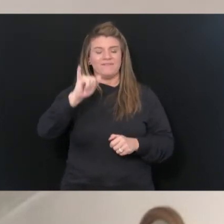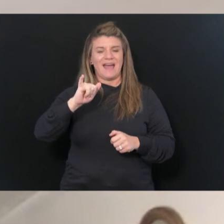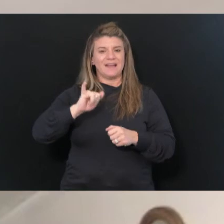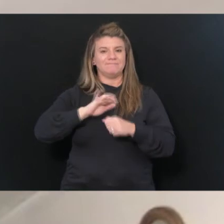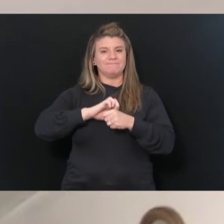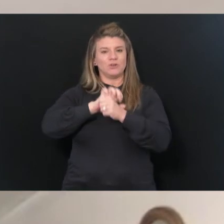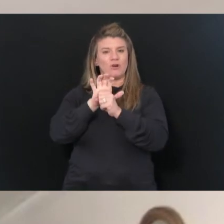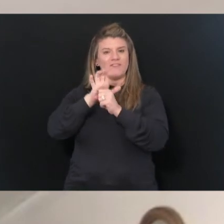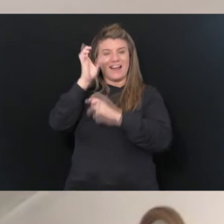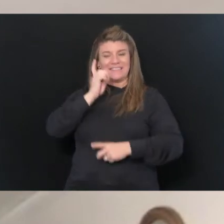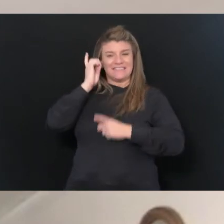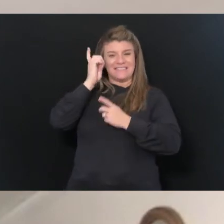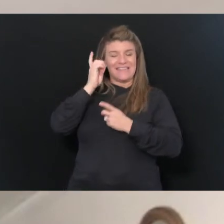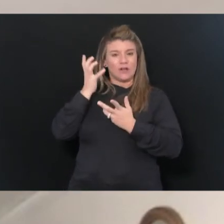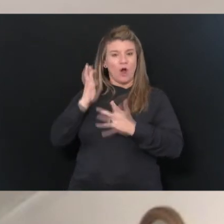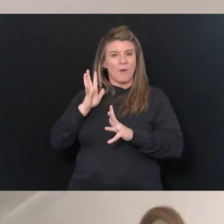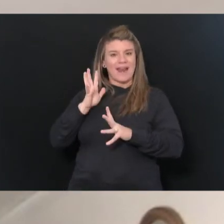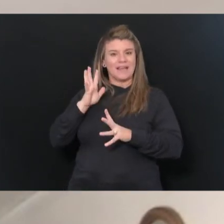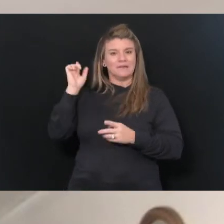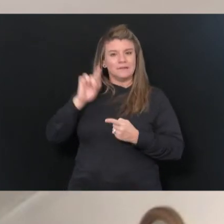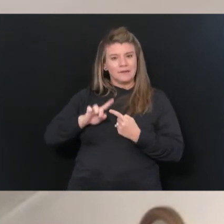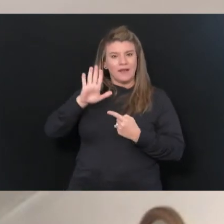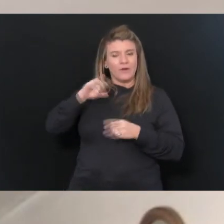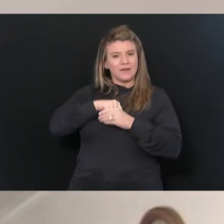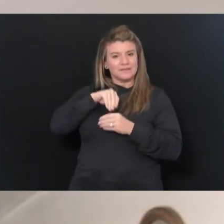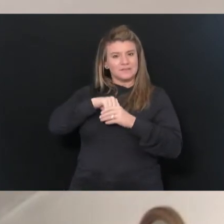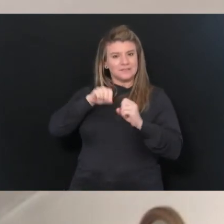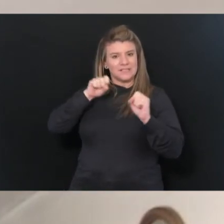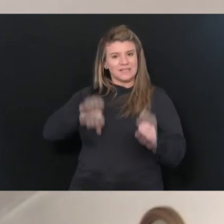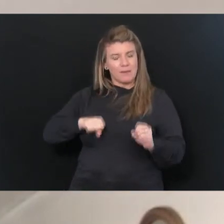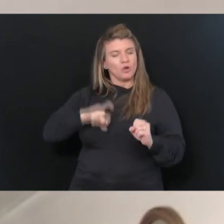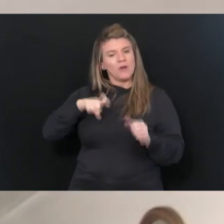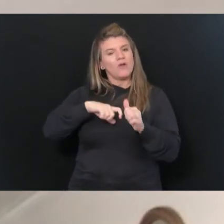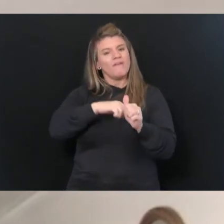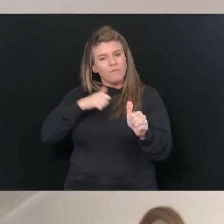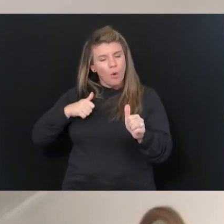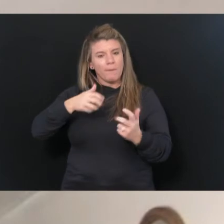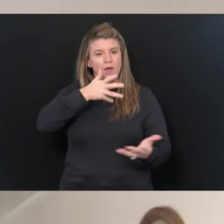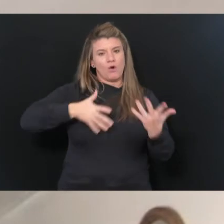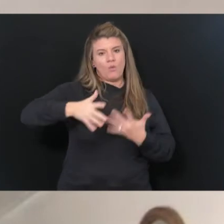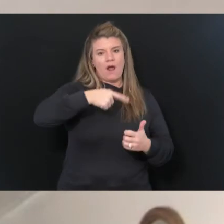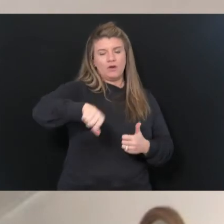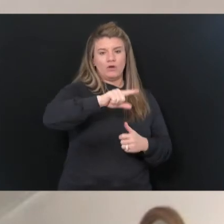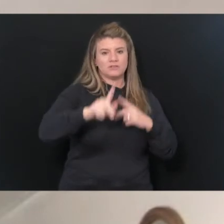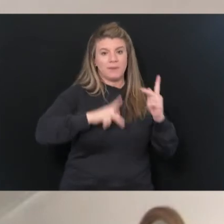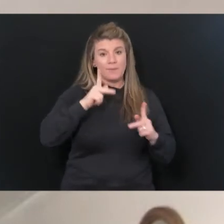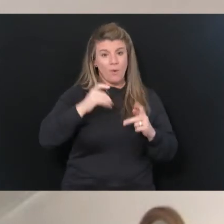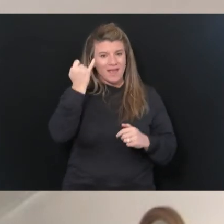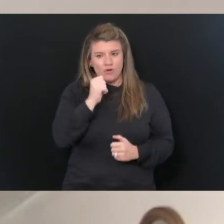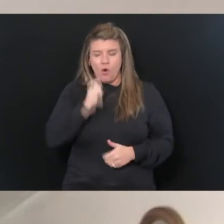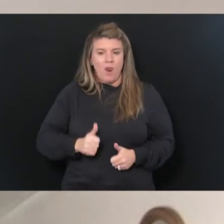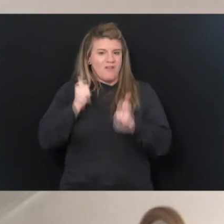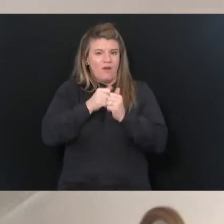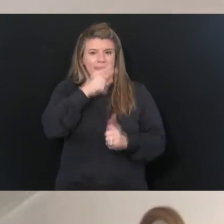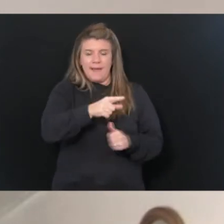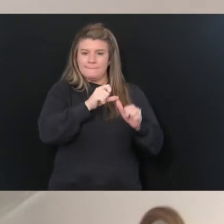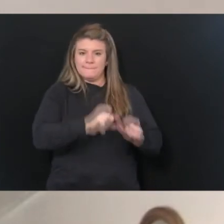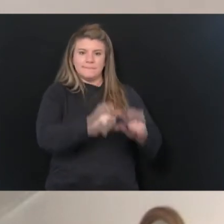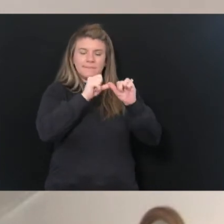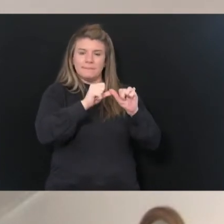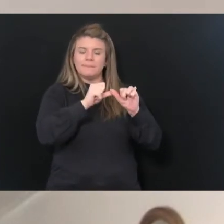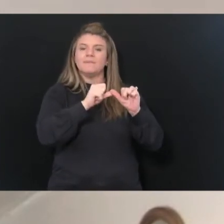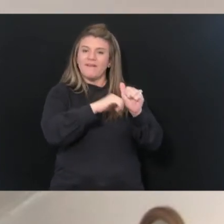system. Avoid indoor places where people aren't wearing their mask, and avoid being close to people that you don't live with all the time. We will see